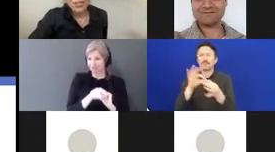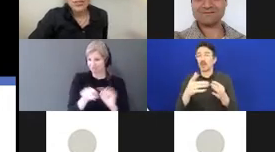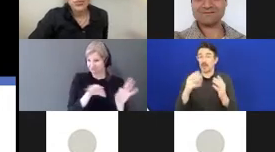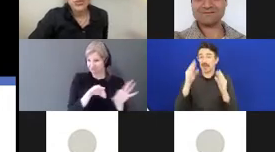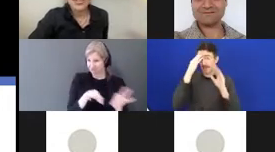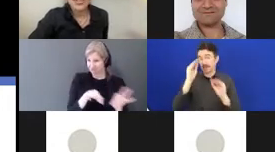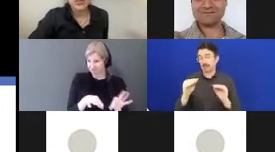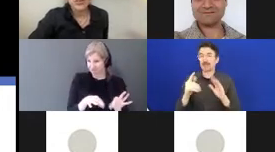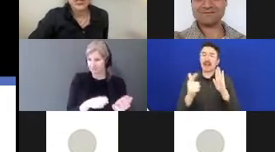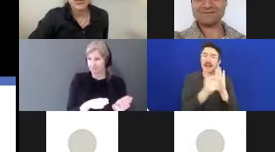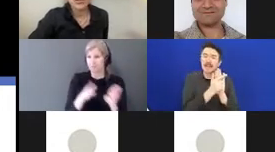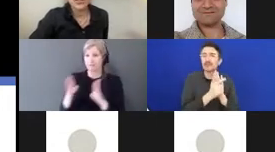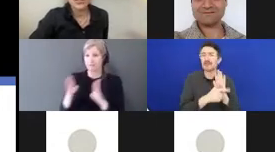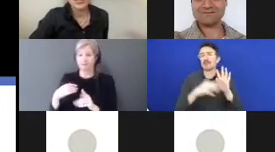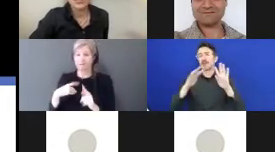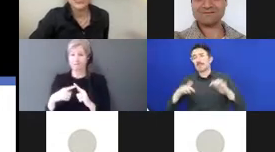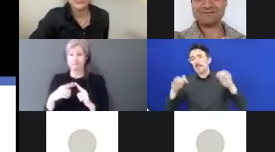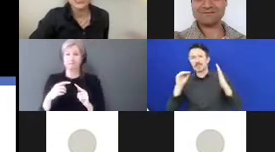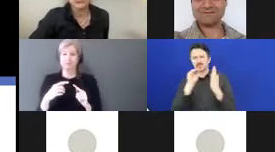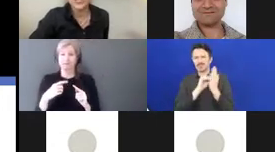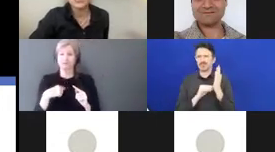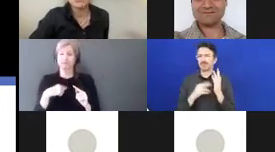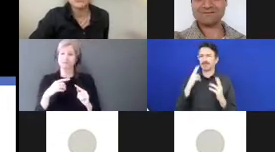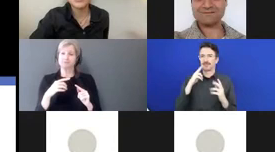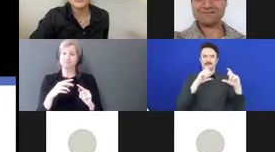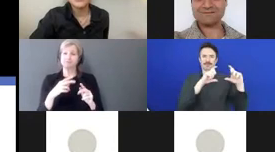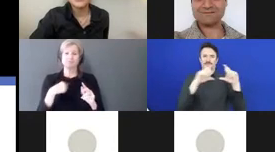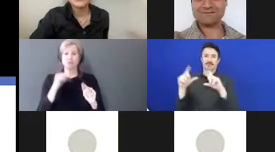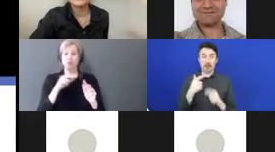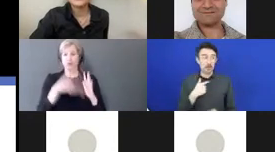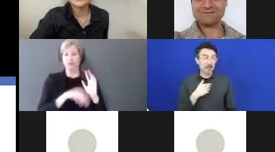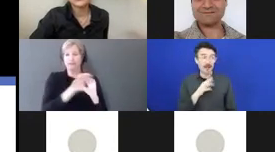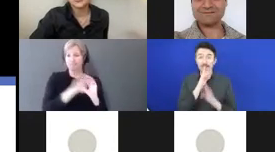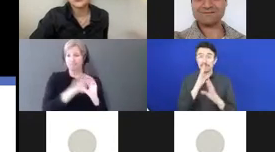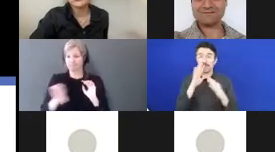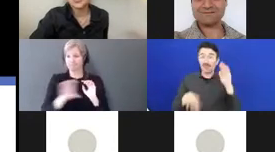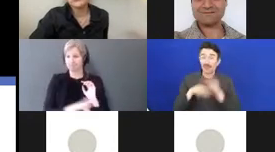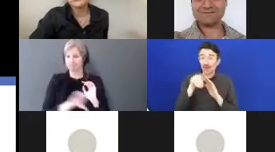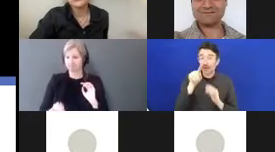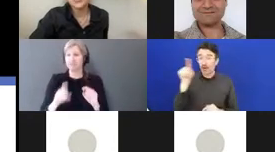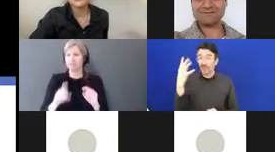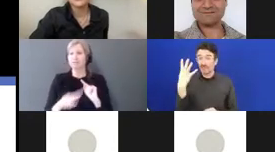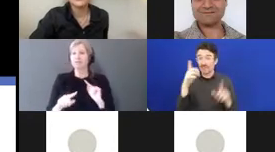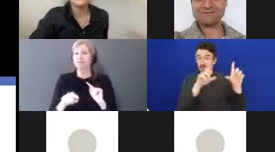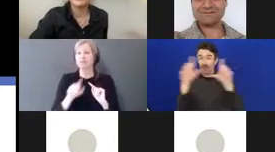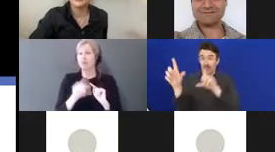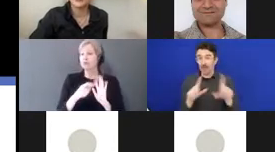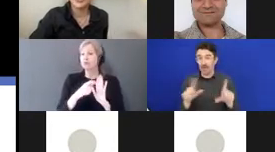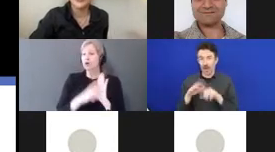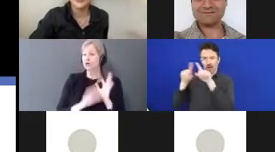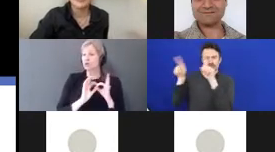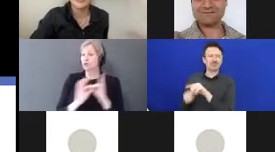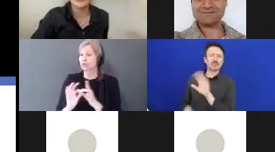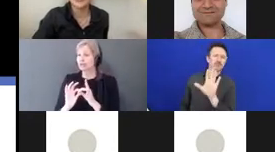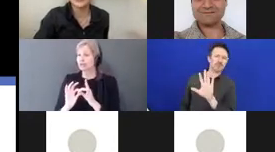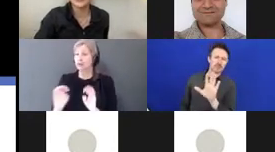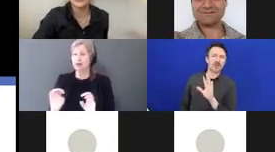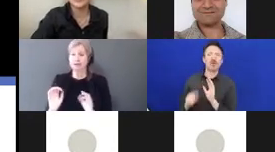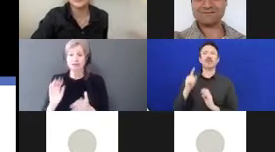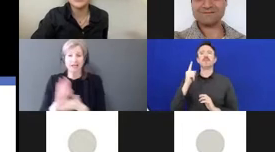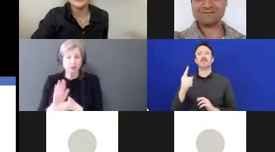I won't read all the different extracts, but the articles that related to the education article